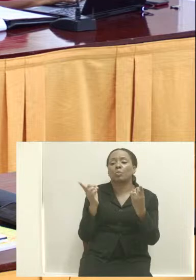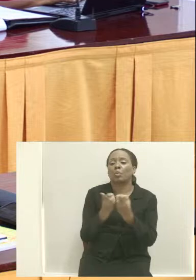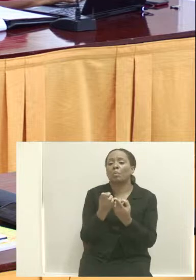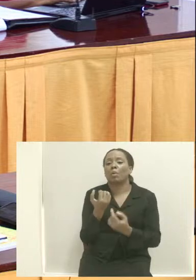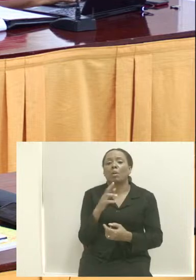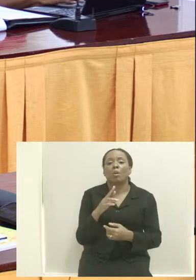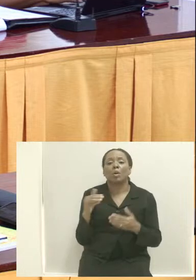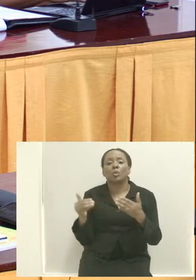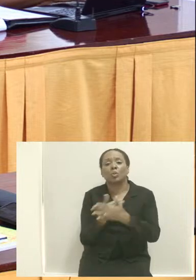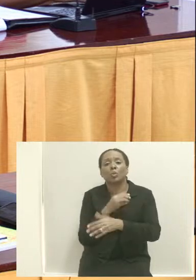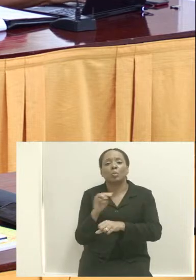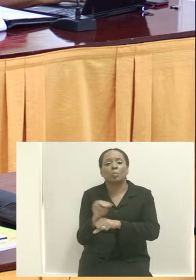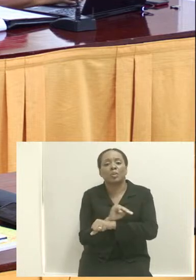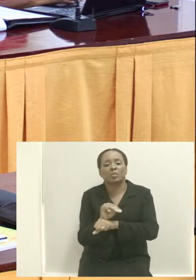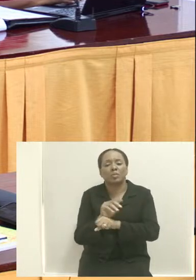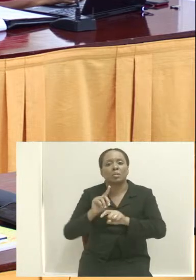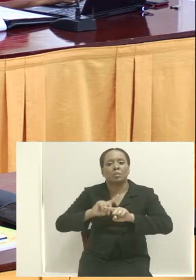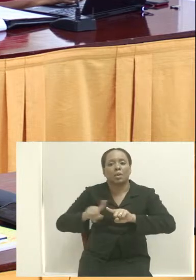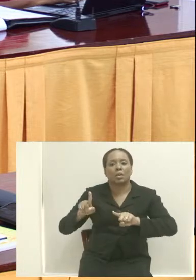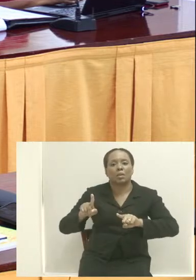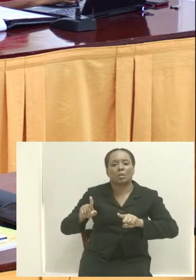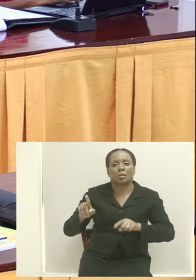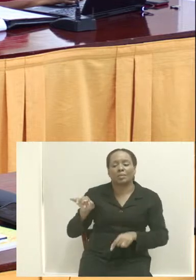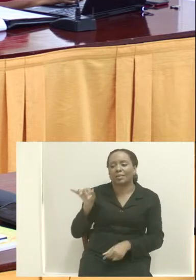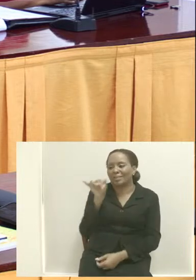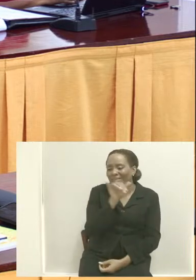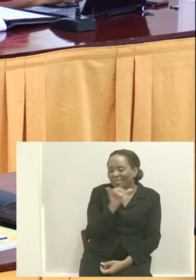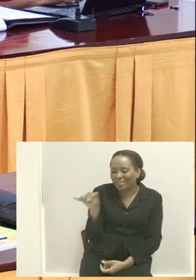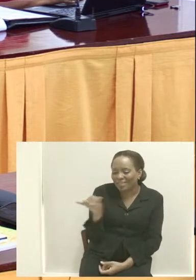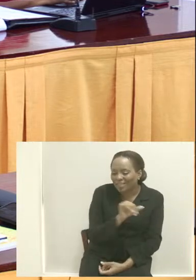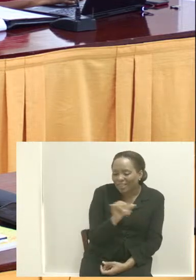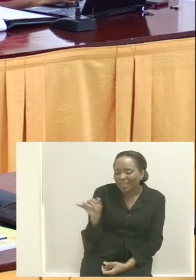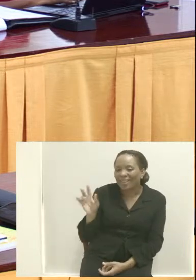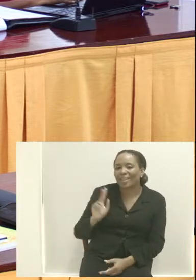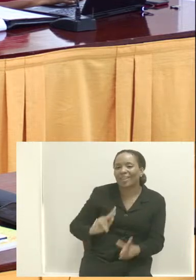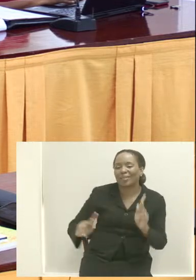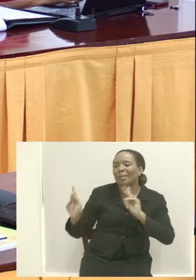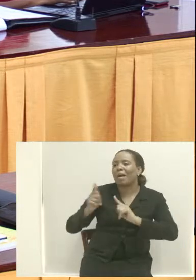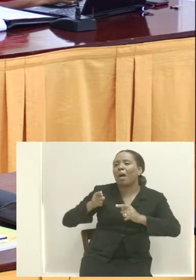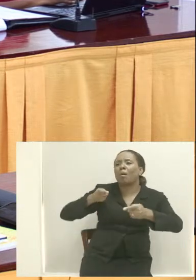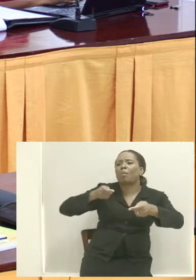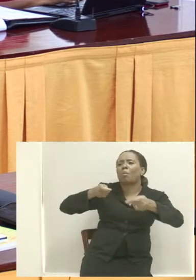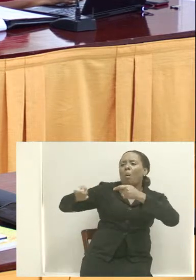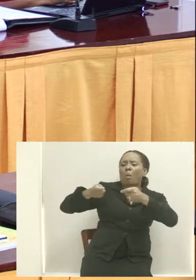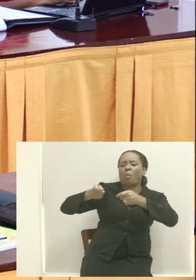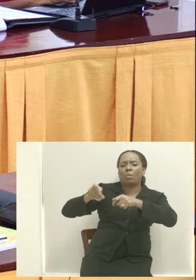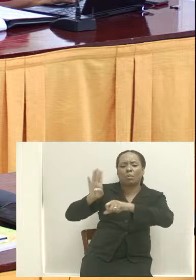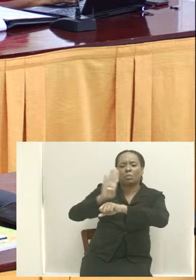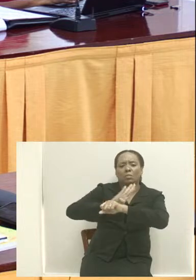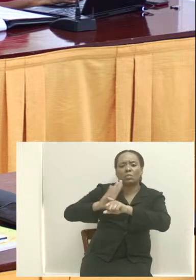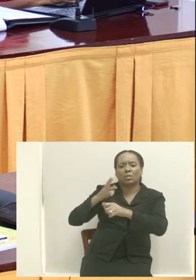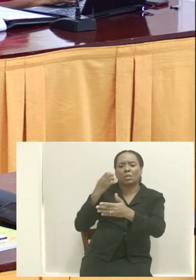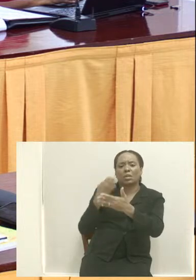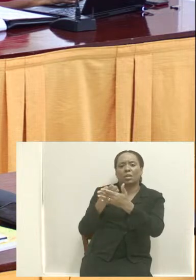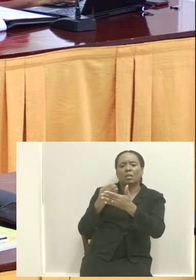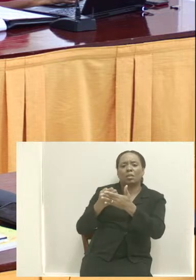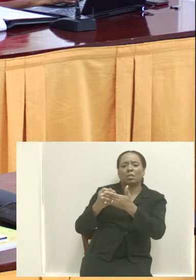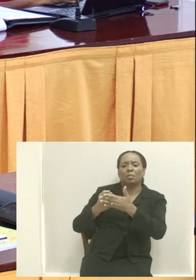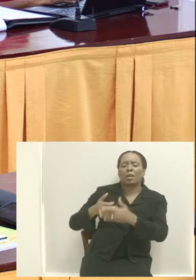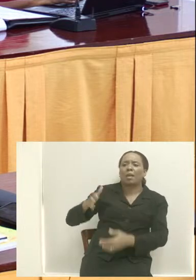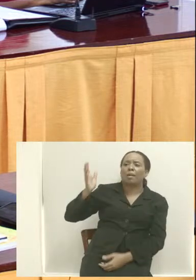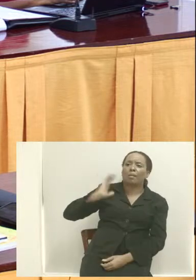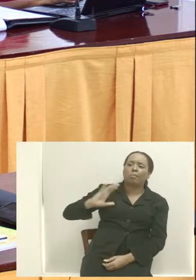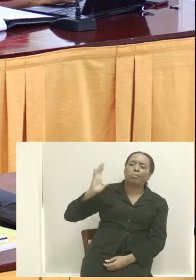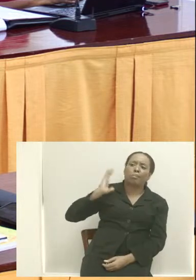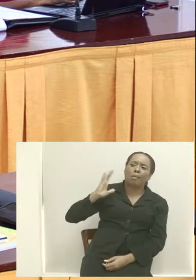people who have enjoyed control of the Barbados economy from the time there was a Barbados economy. And I think you understand very clearly